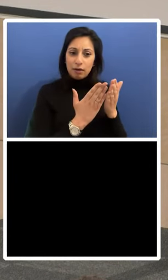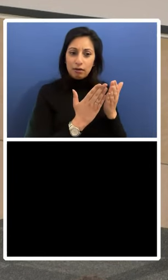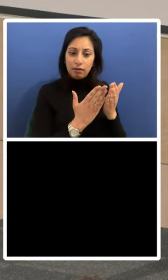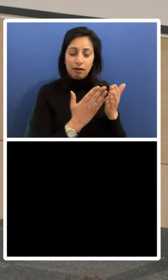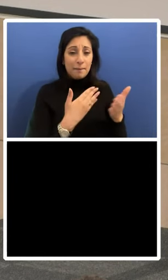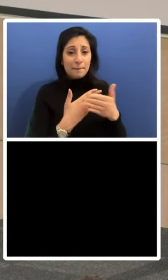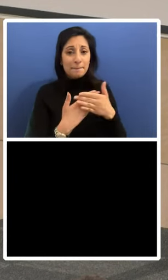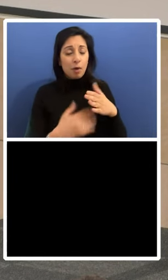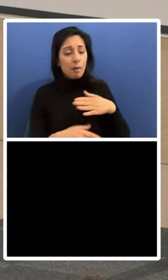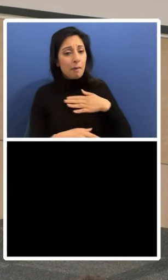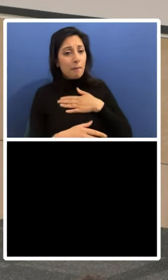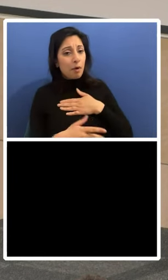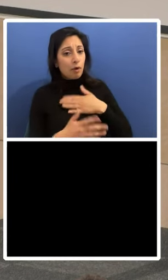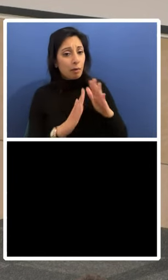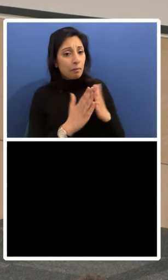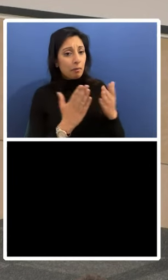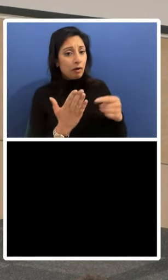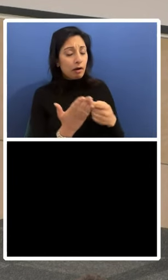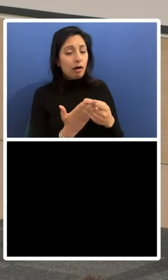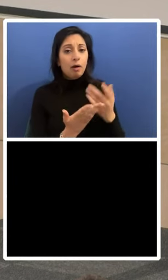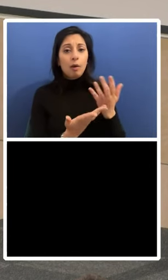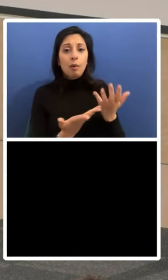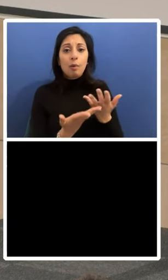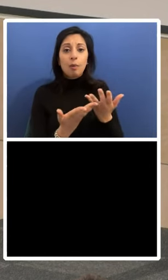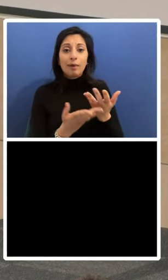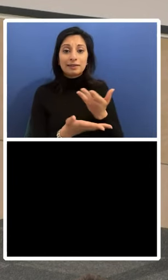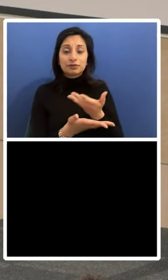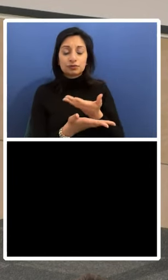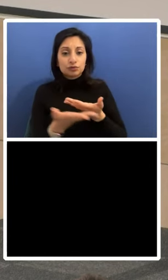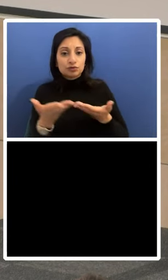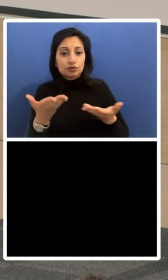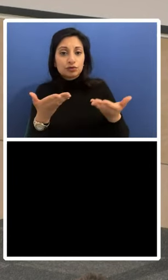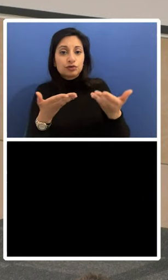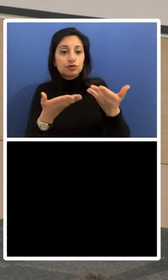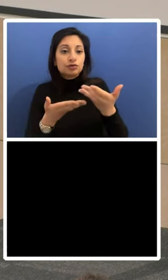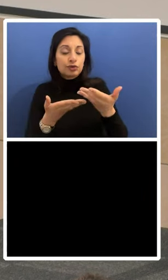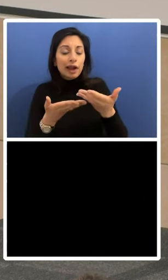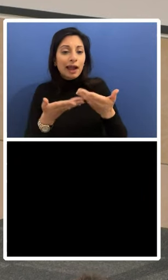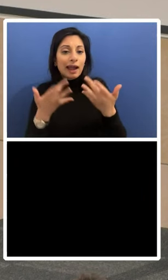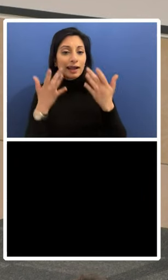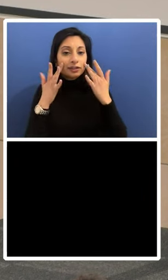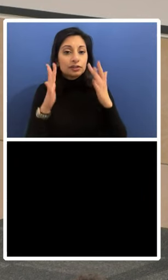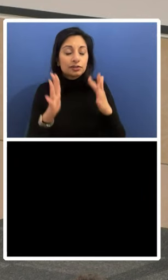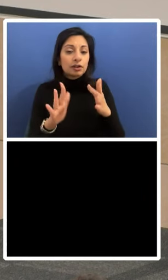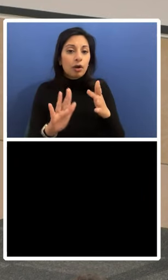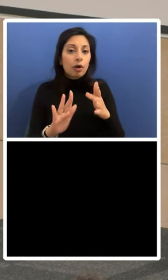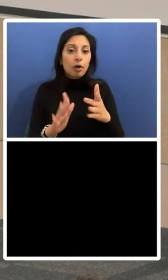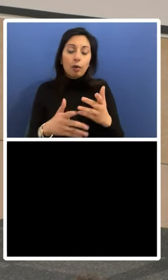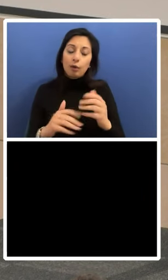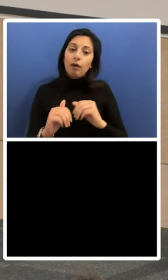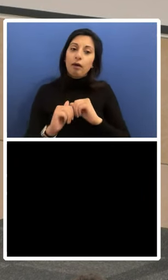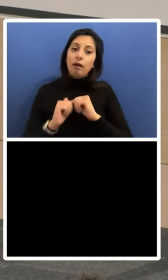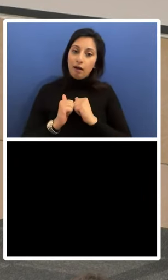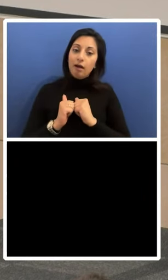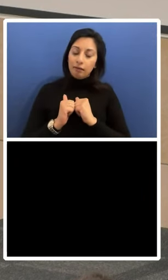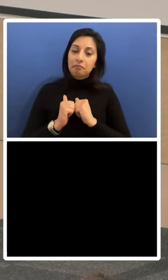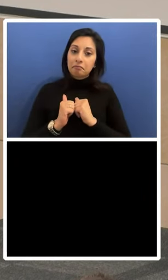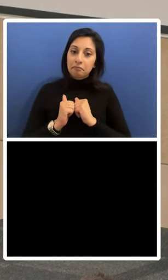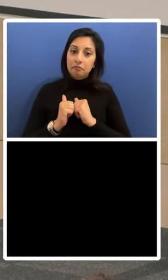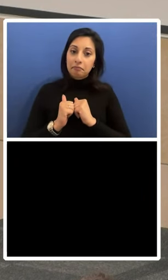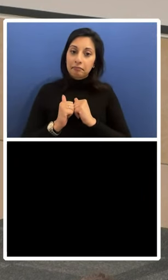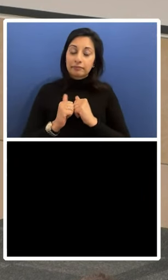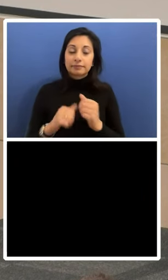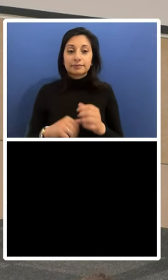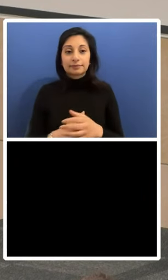audiobook were when the traders showed one another kindness. Mm. Because it's easy to